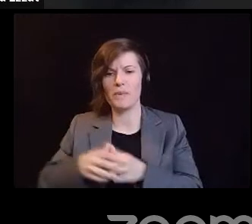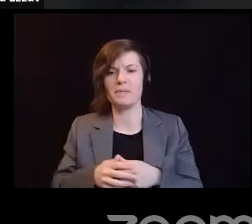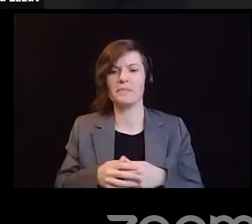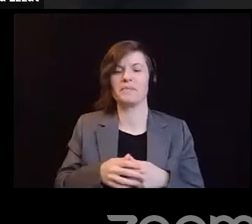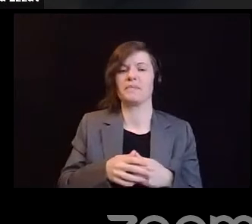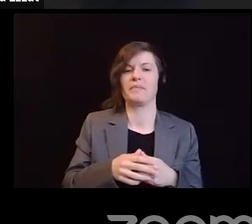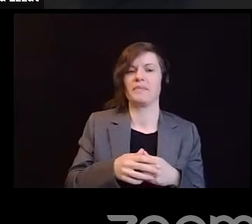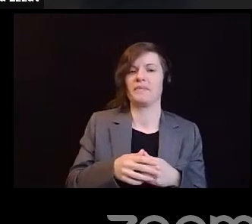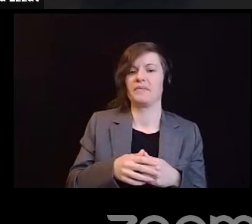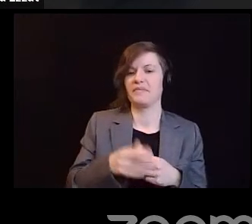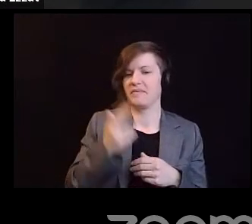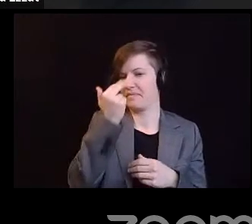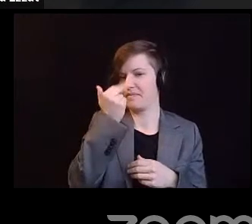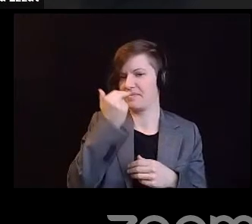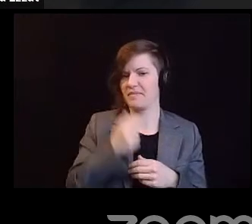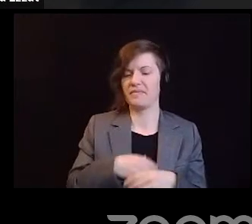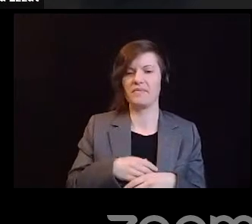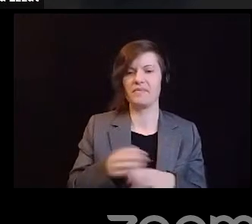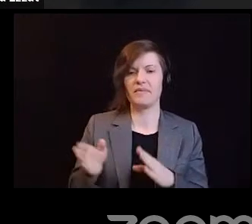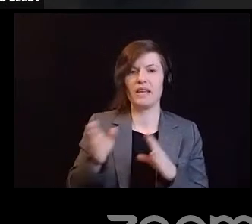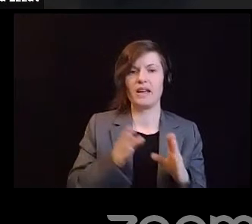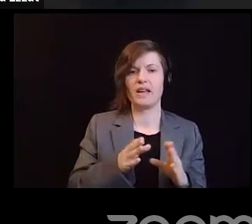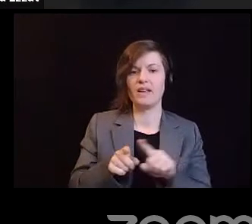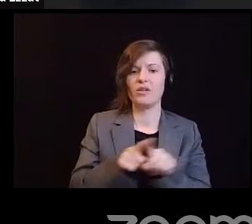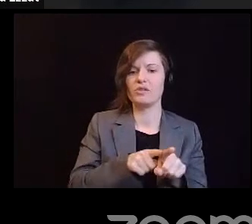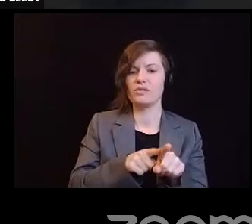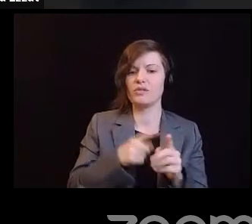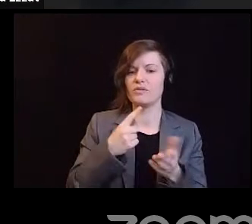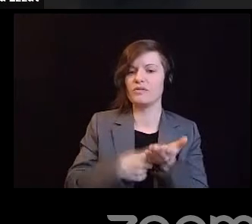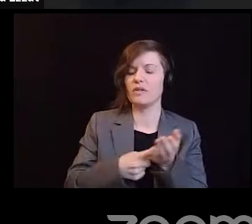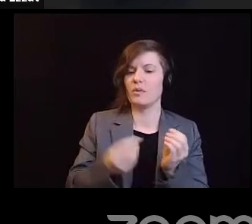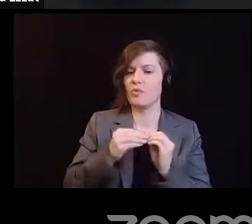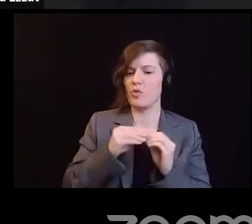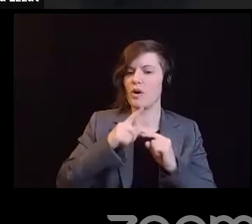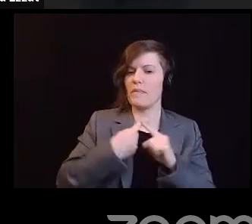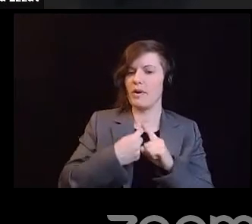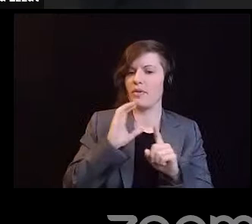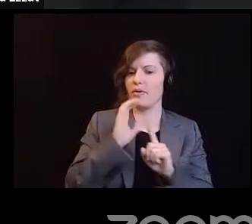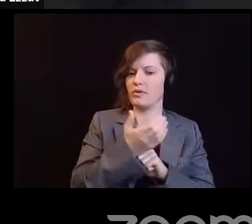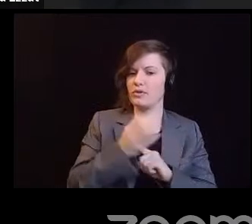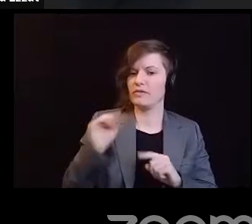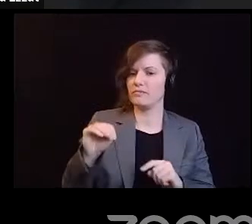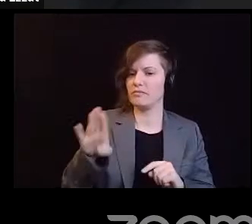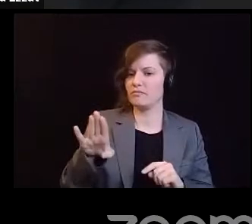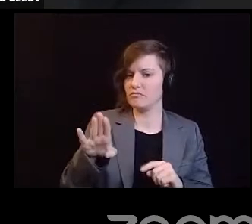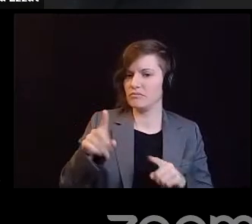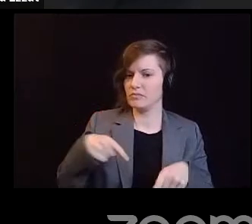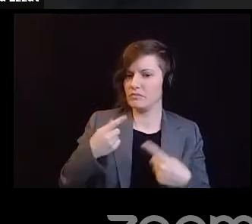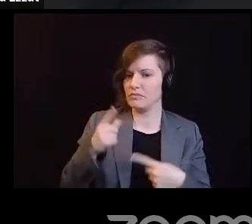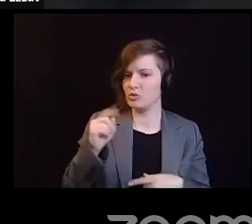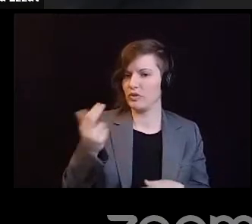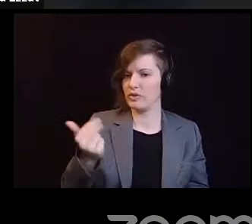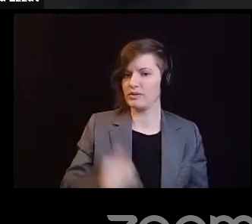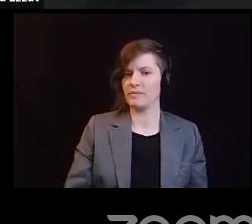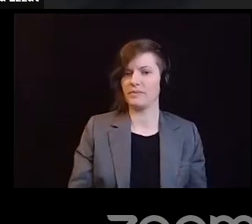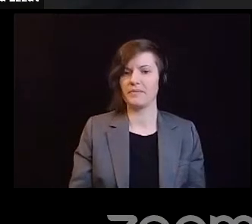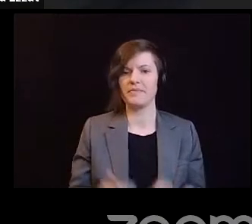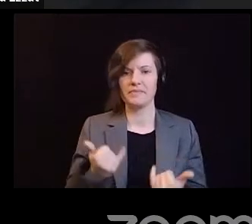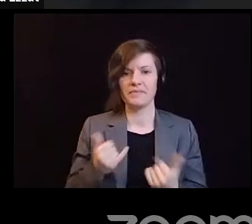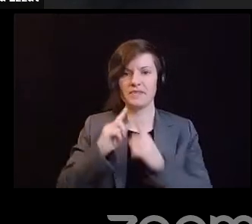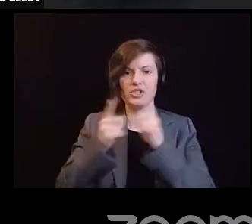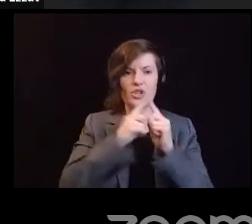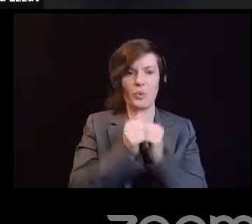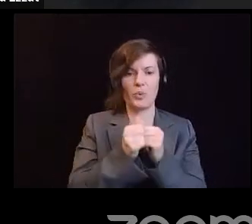the Brotherhood since 2013. So we've been talking today with Amr ElAfifi, Noha Ezzat,